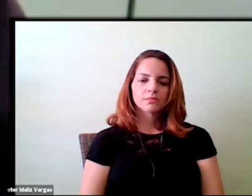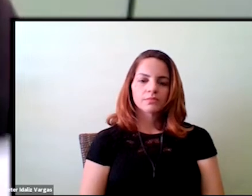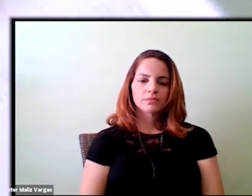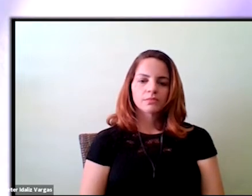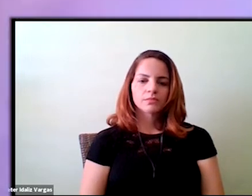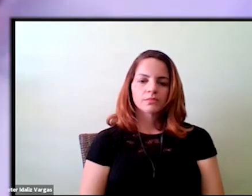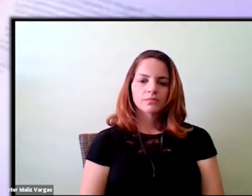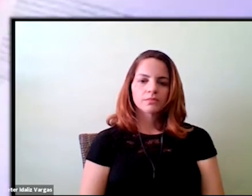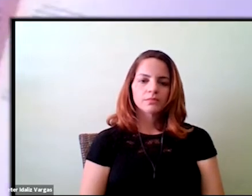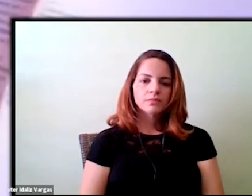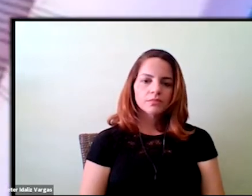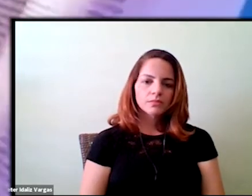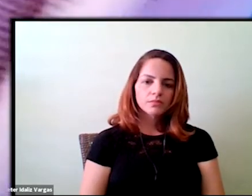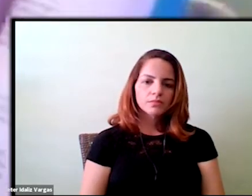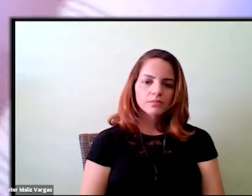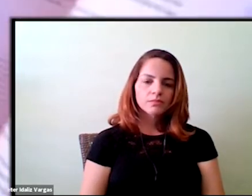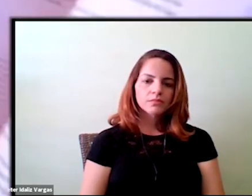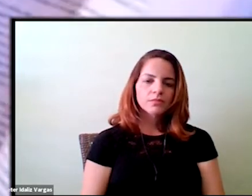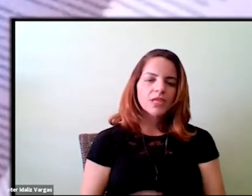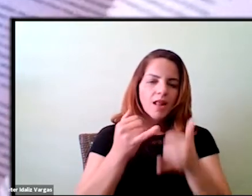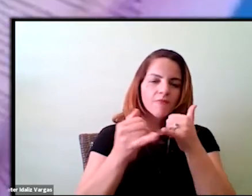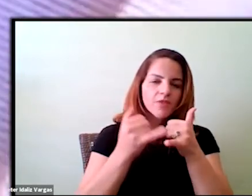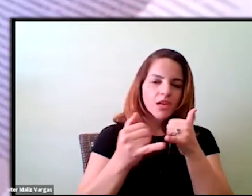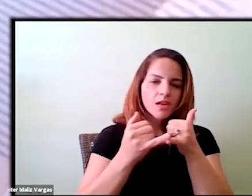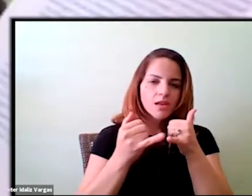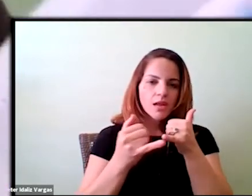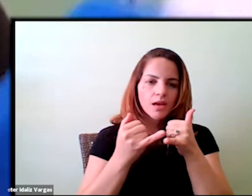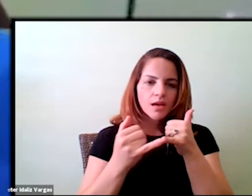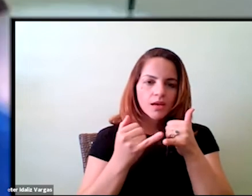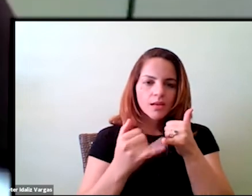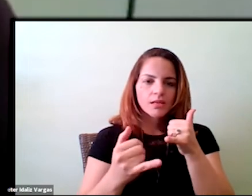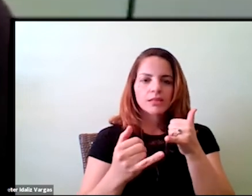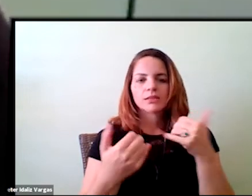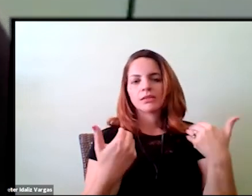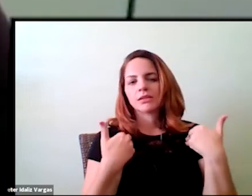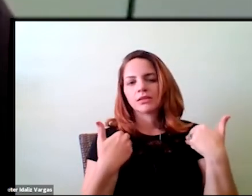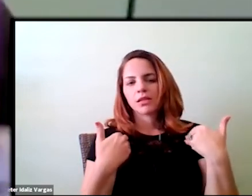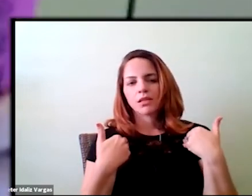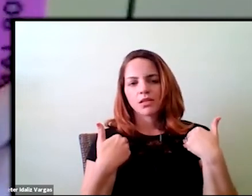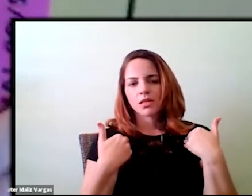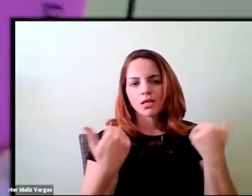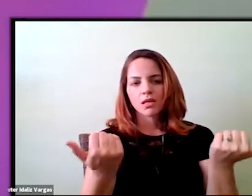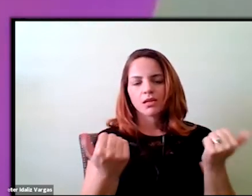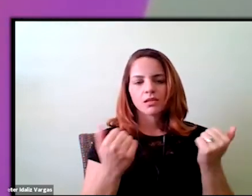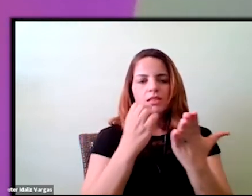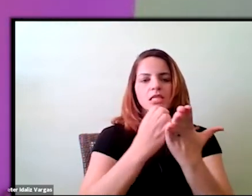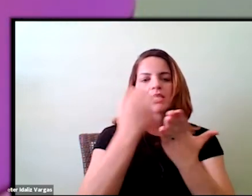And at the end, there's lecturas, different essays. So this seems like a